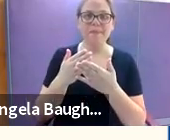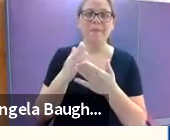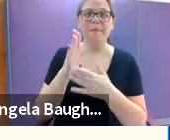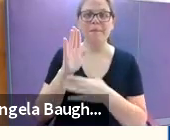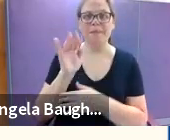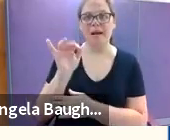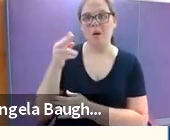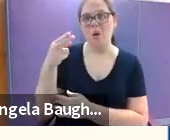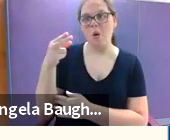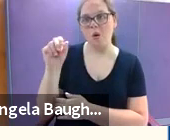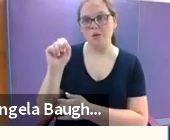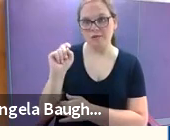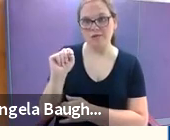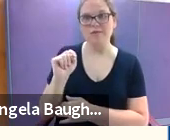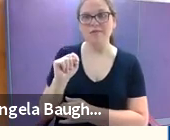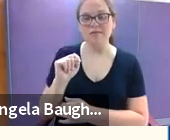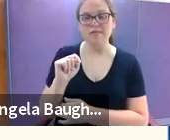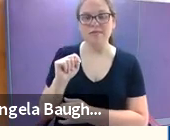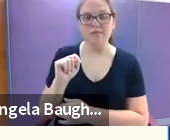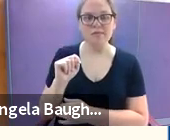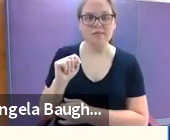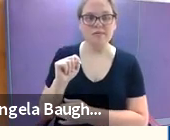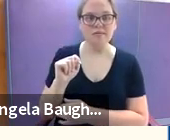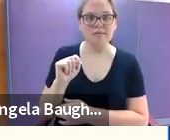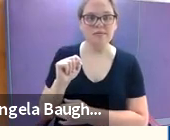host. Okay.